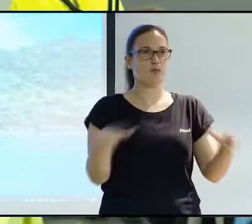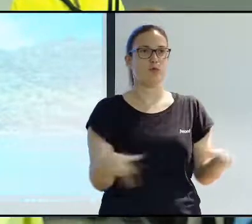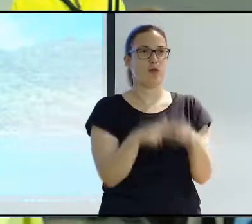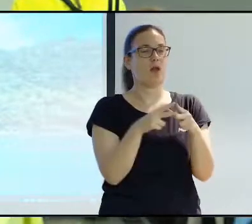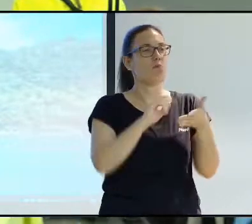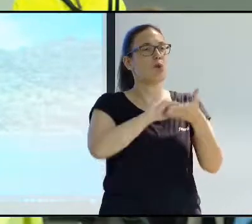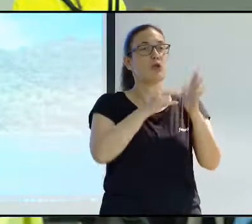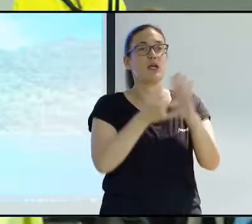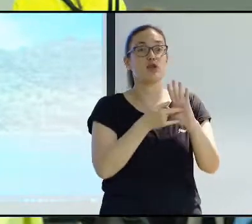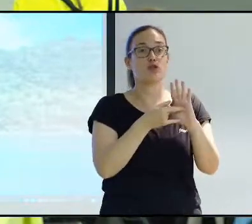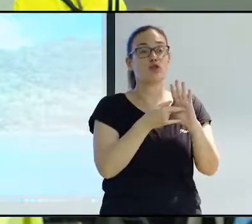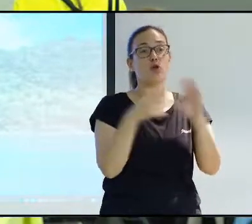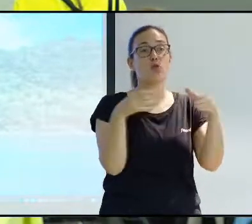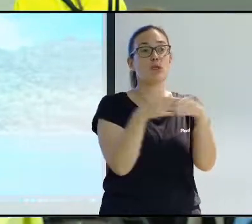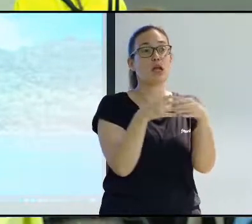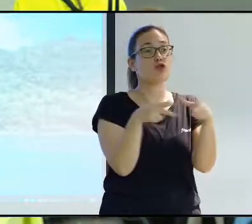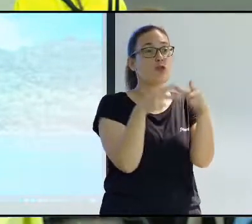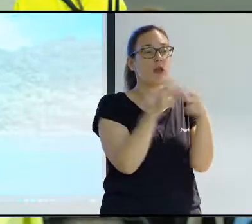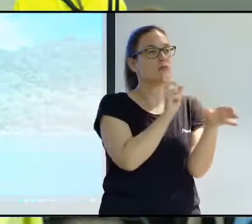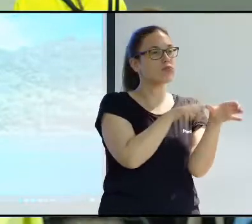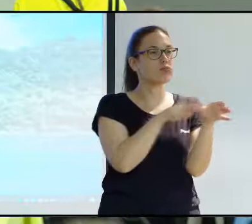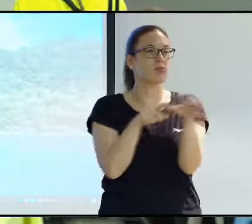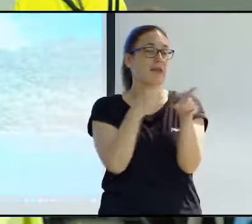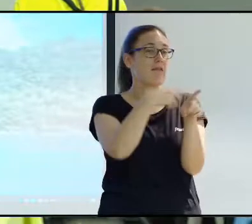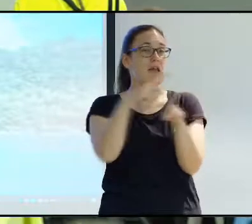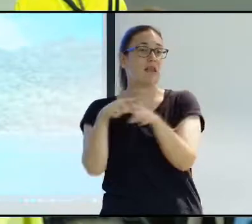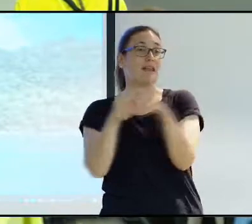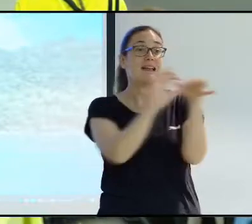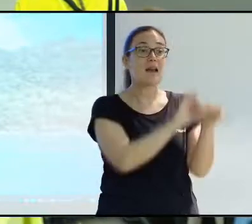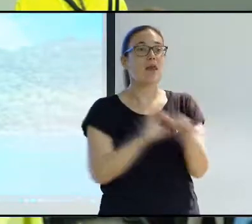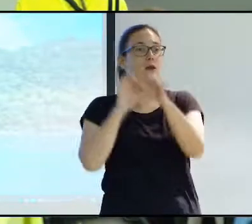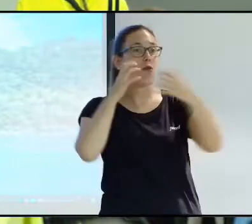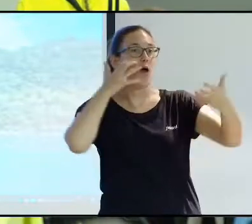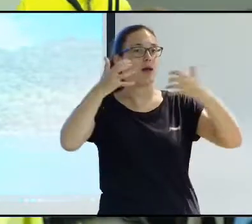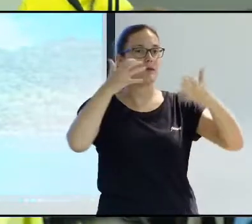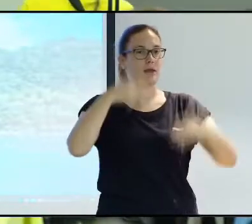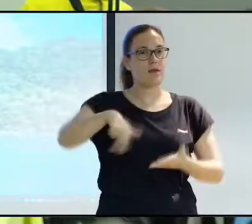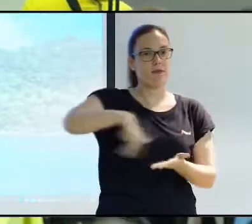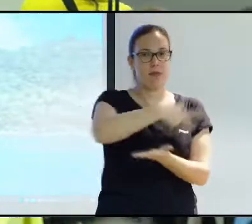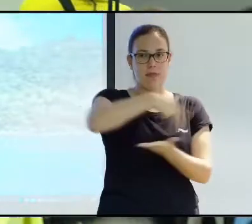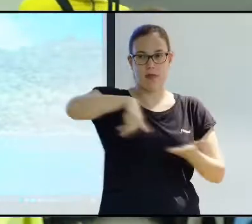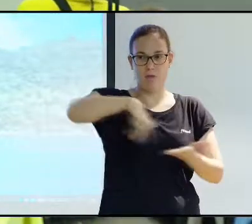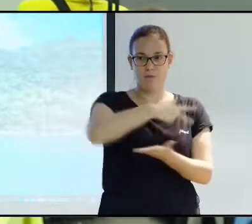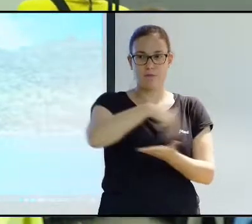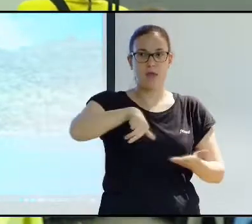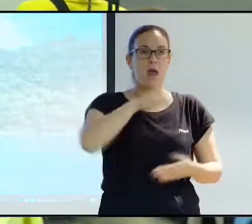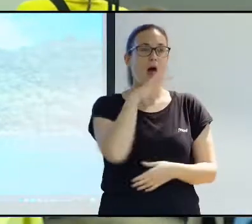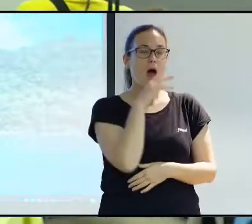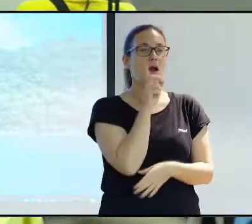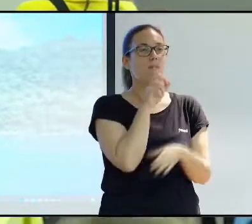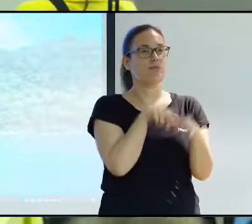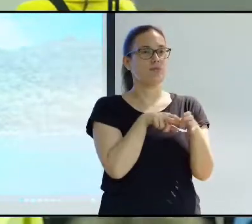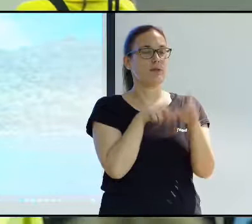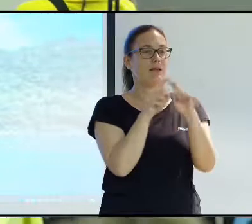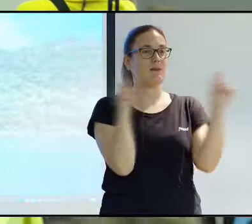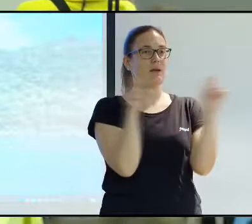she participates in different community projects with regards to art and dancing. She's part